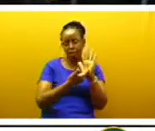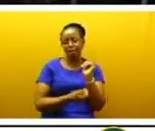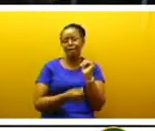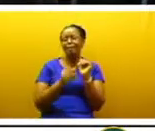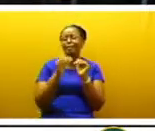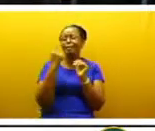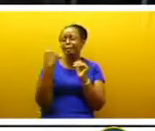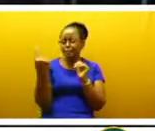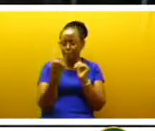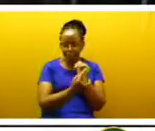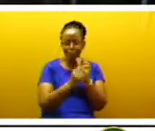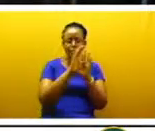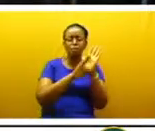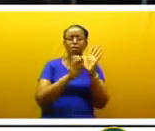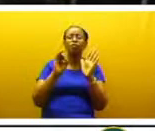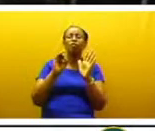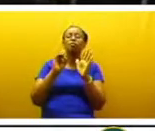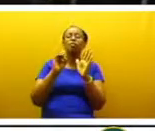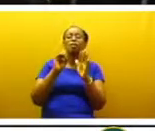81,